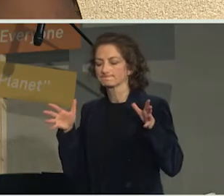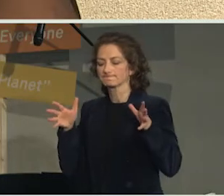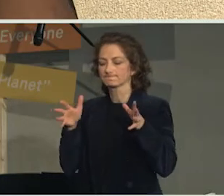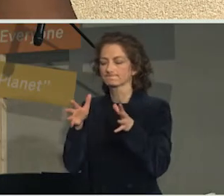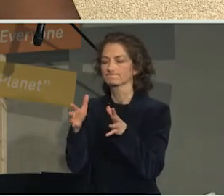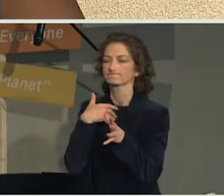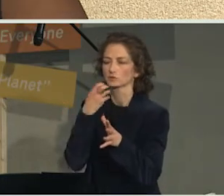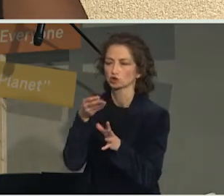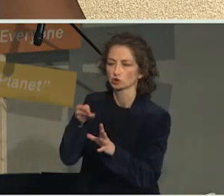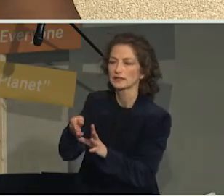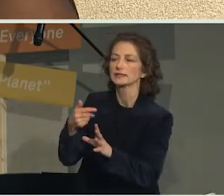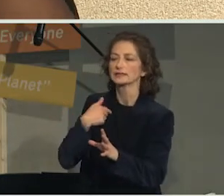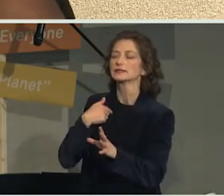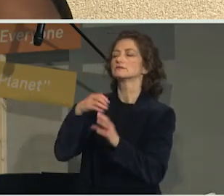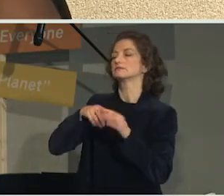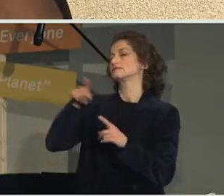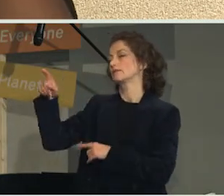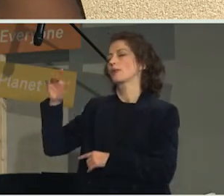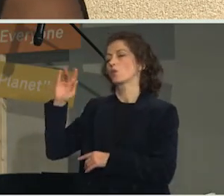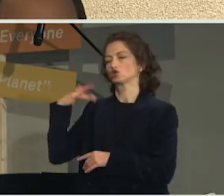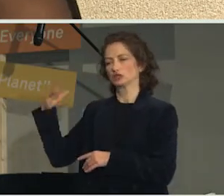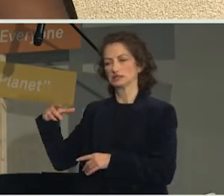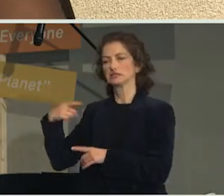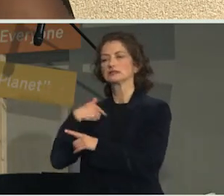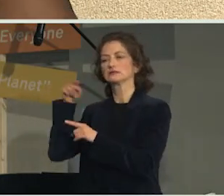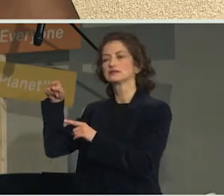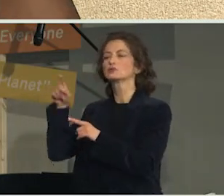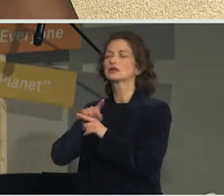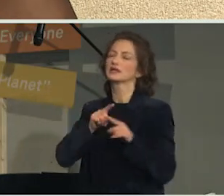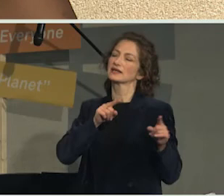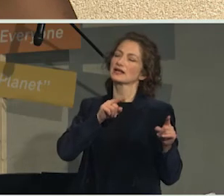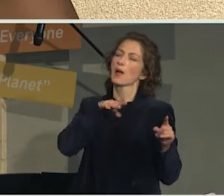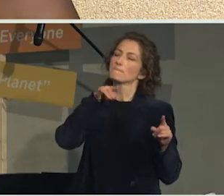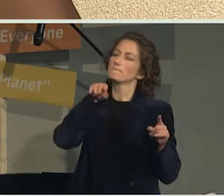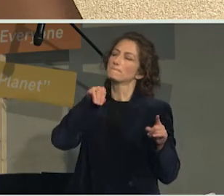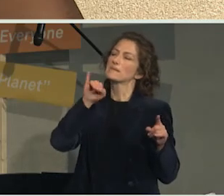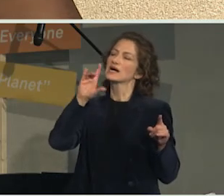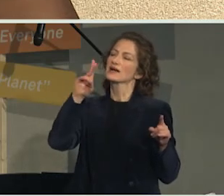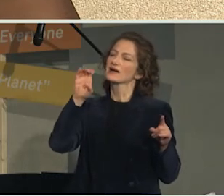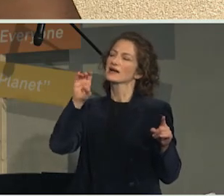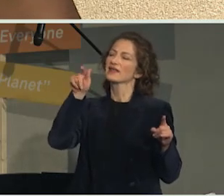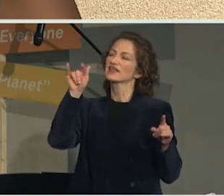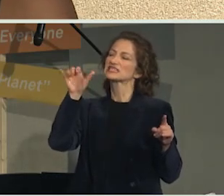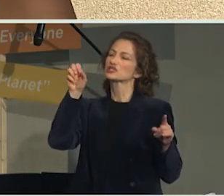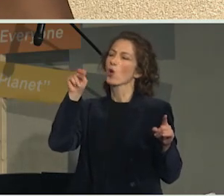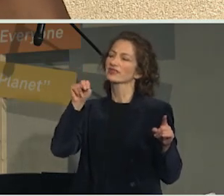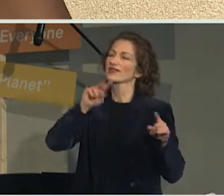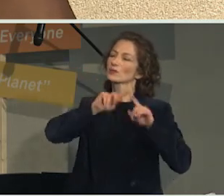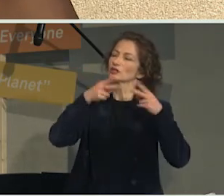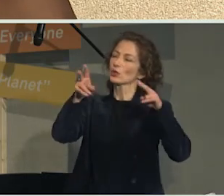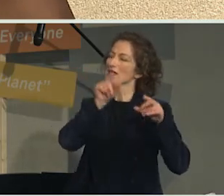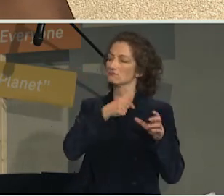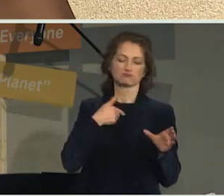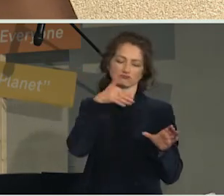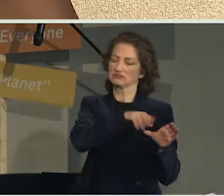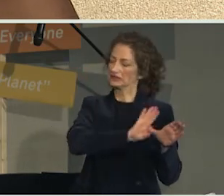Desiree Washington and did not join Harlem's homecoming celebration for Mike Tyson. It's why I believed Anita Hill and did